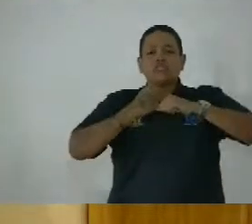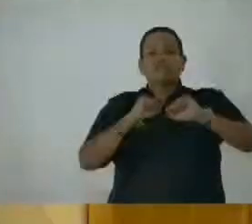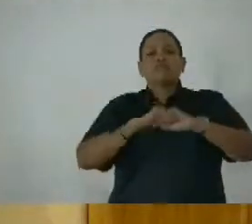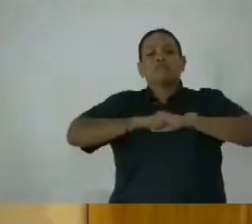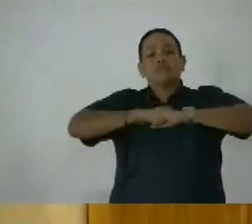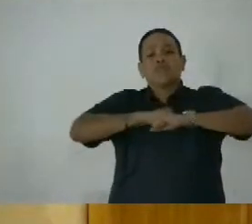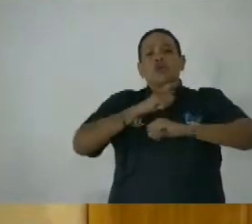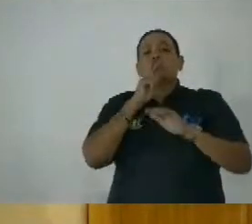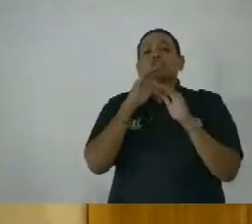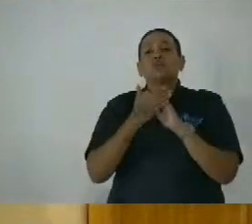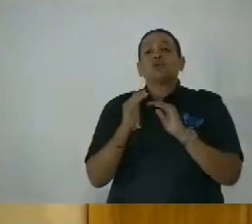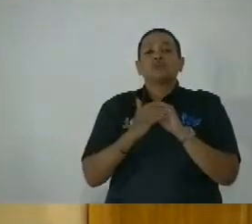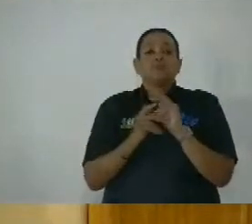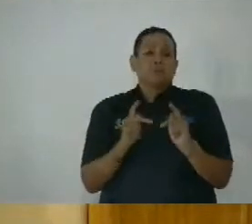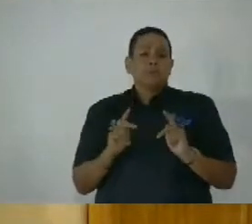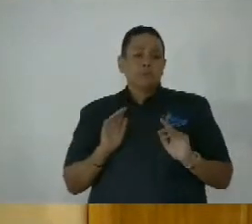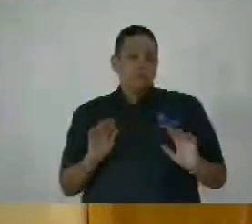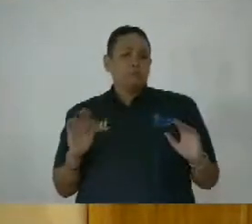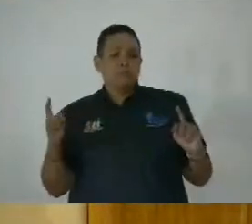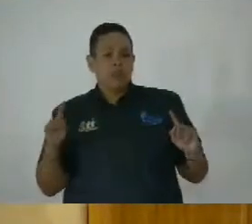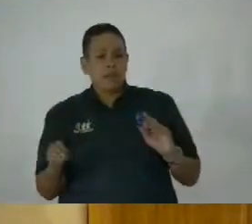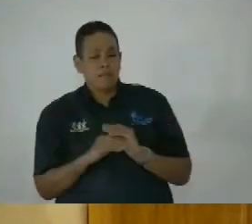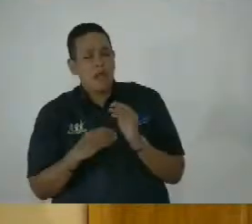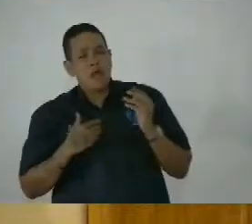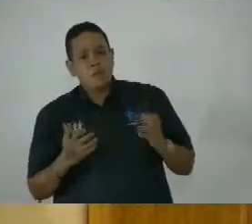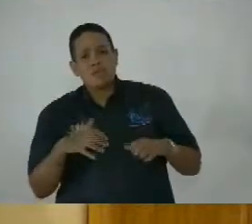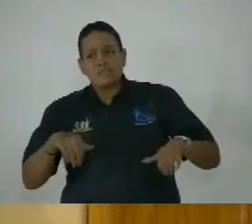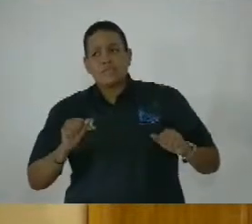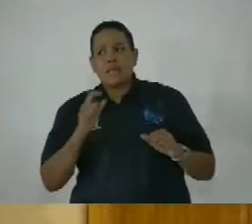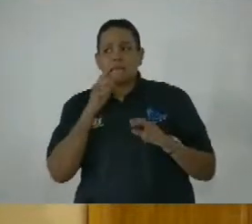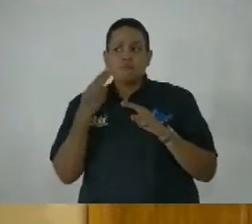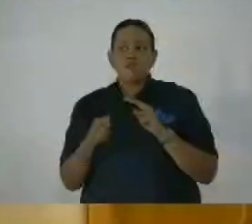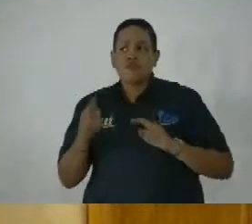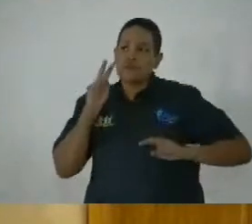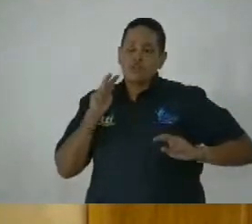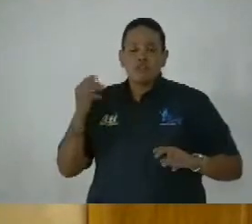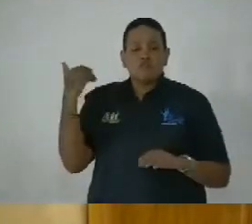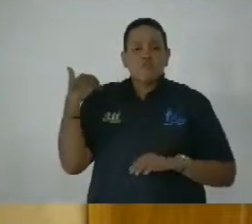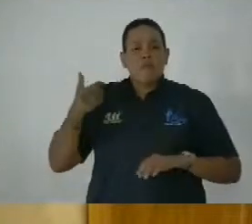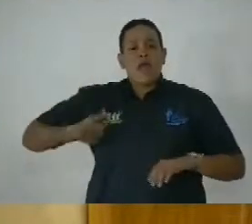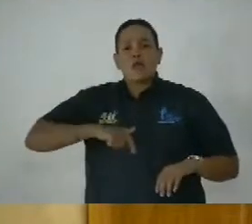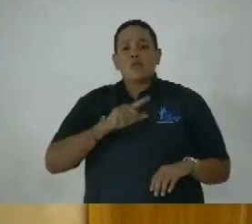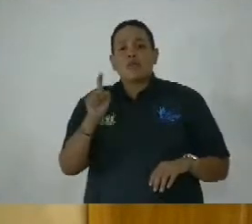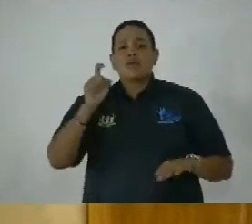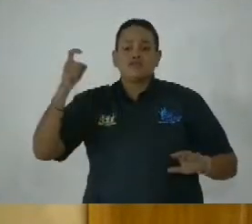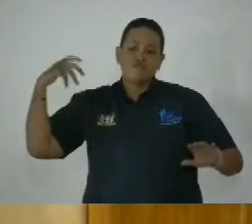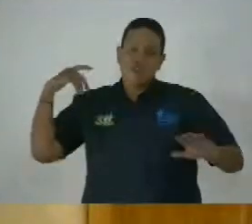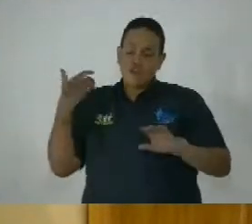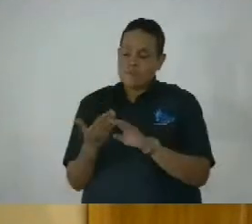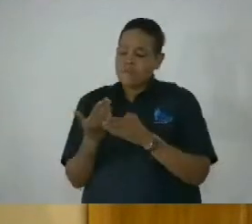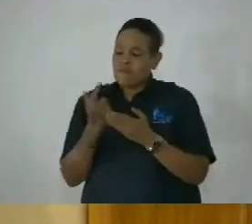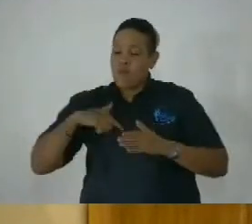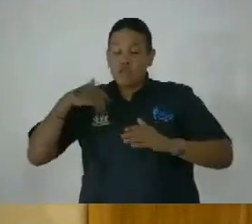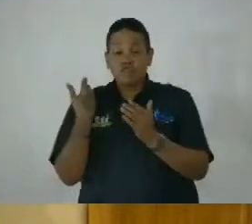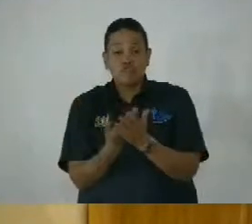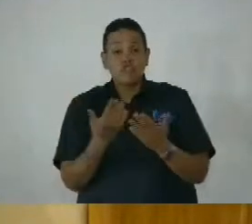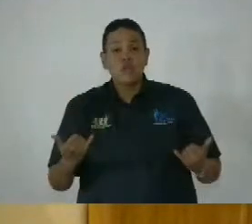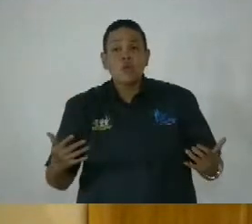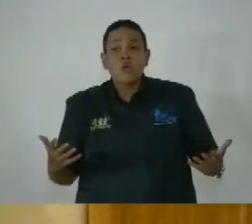Jamaica and Jamaicans. I want to briefly remind us of where we are coming from before I go to what we are today.